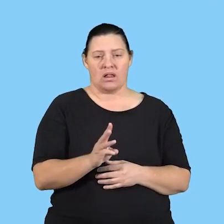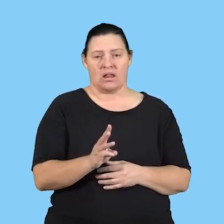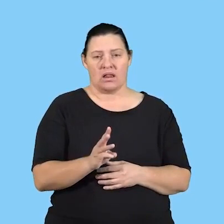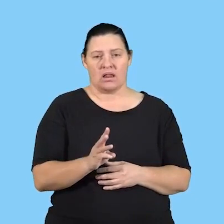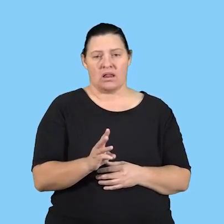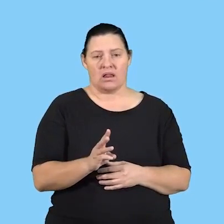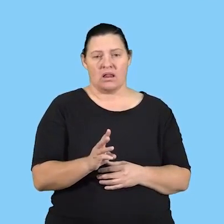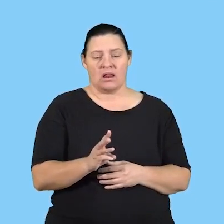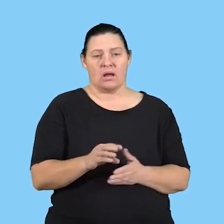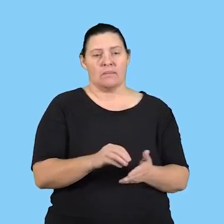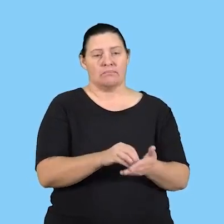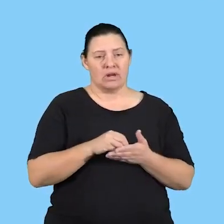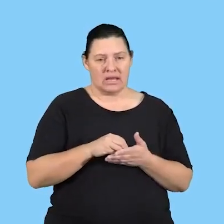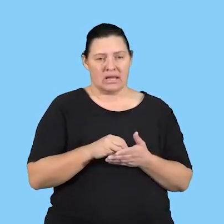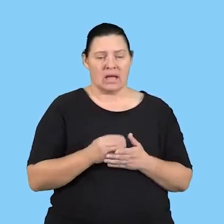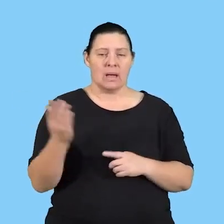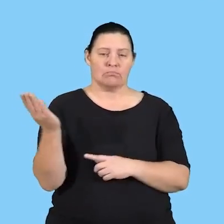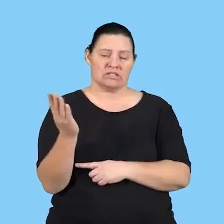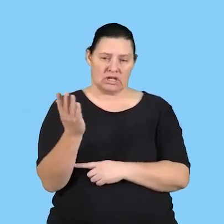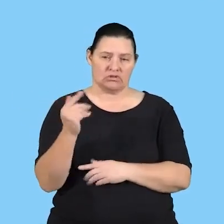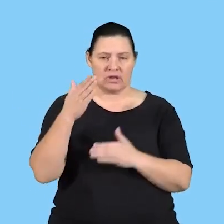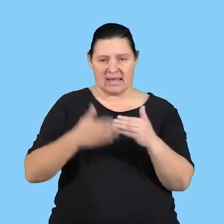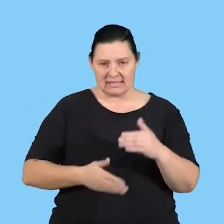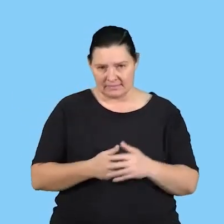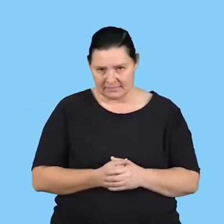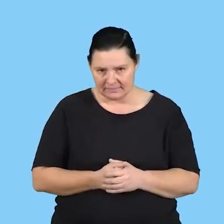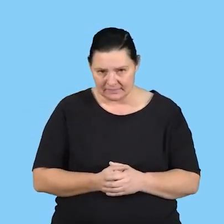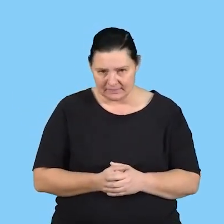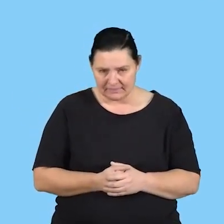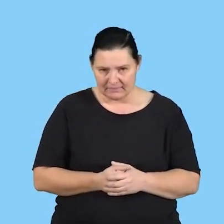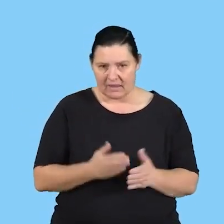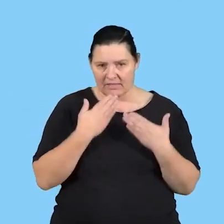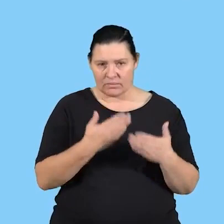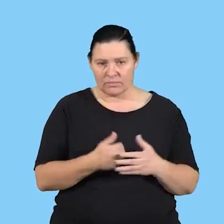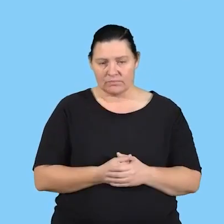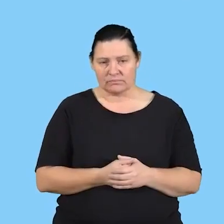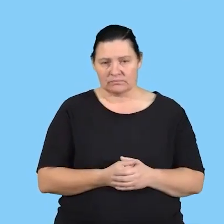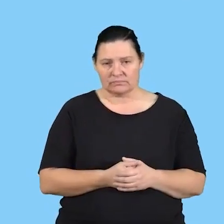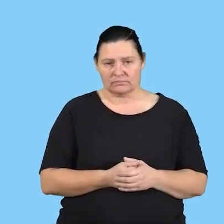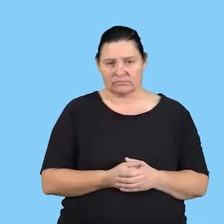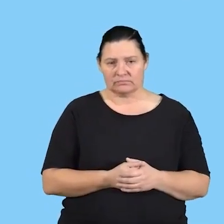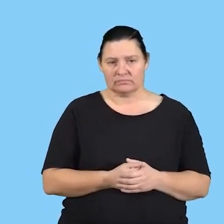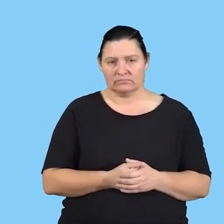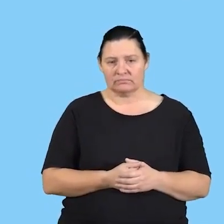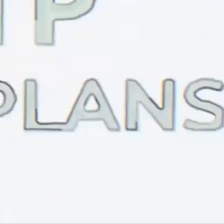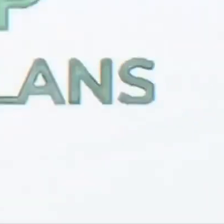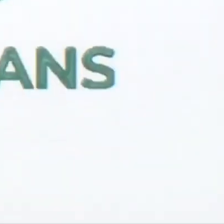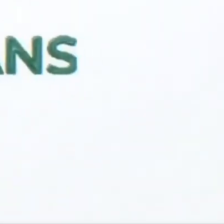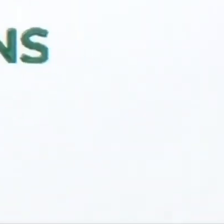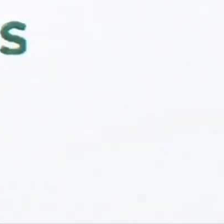shall then bring this presentation to a conclusion. I thank you most sincerely.